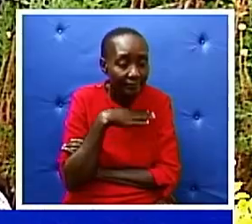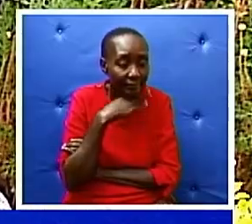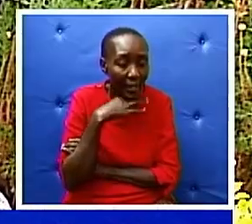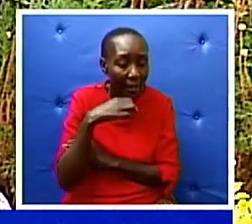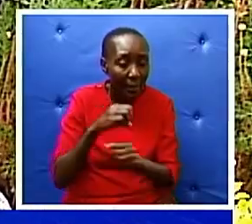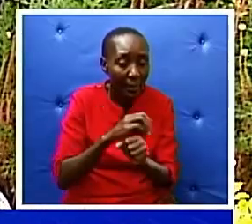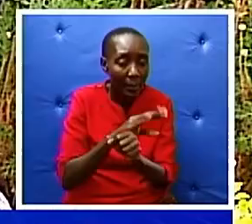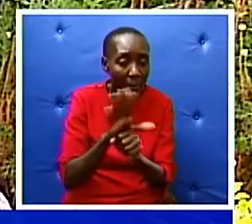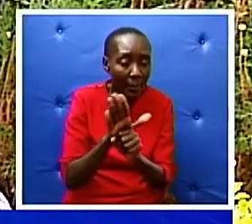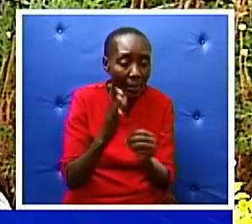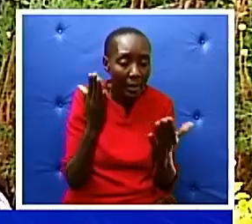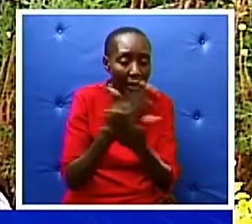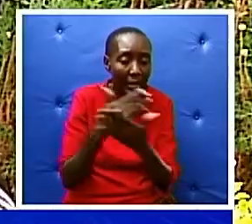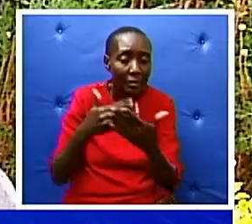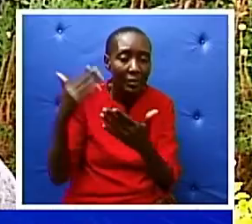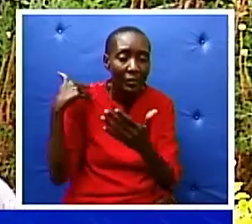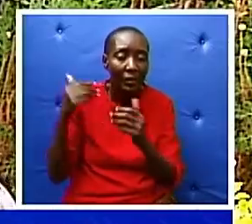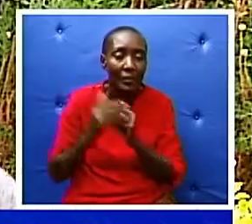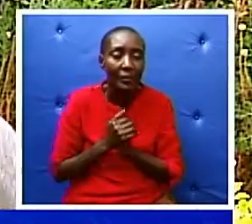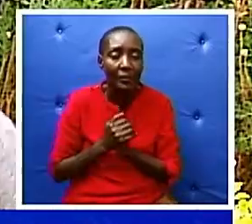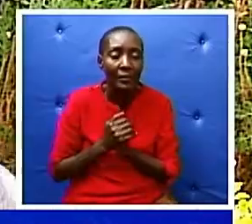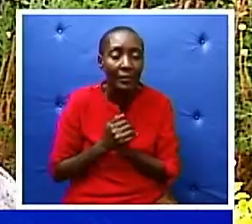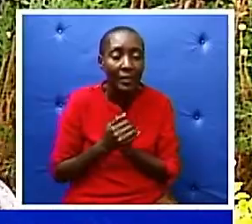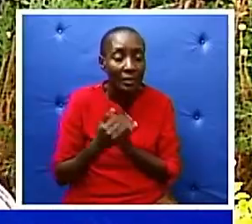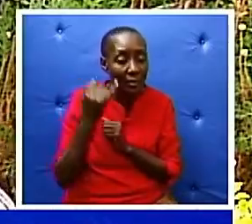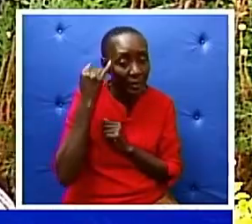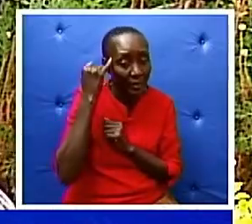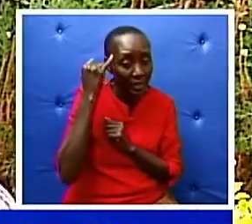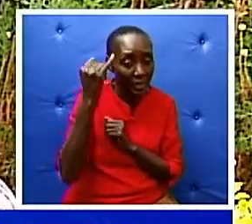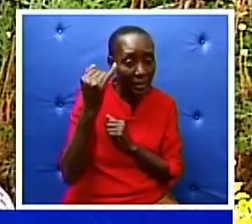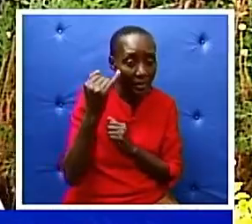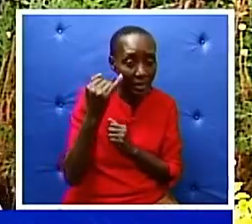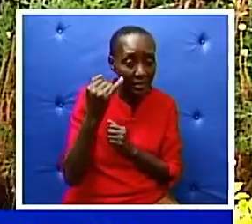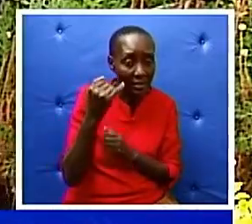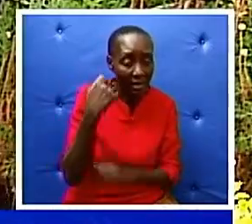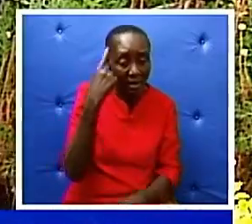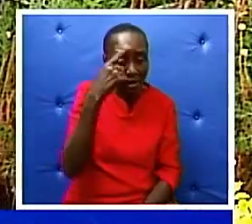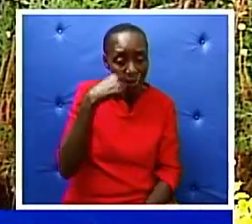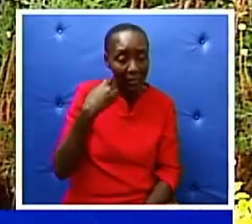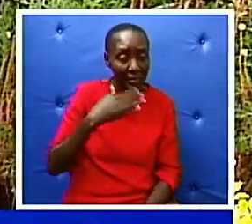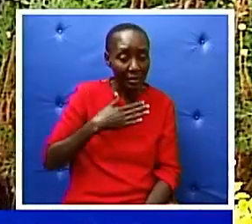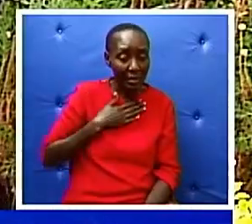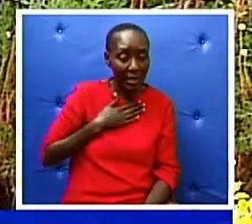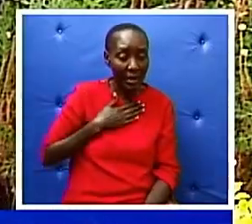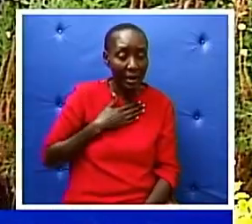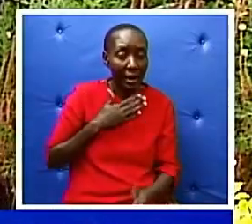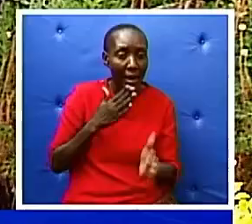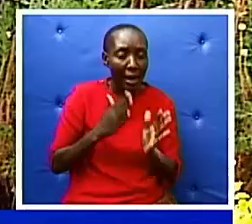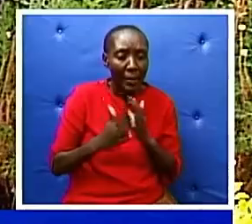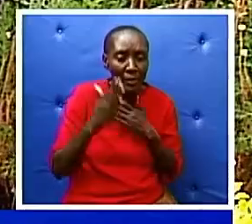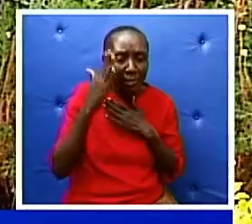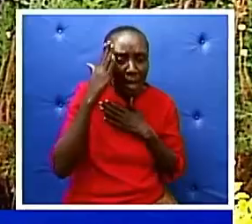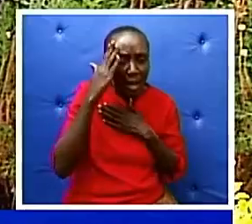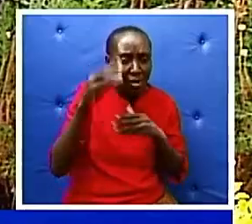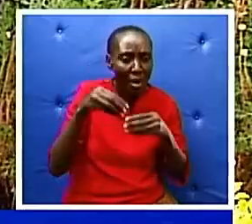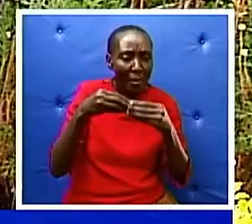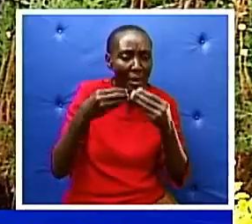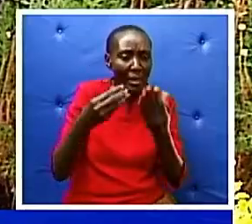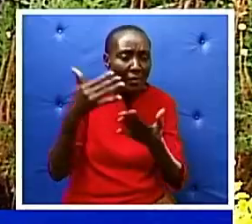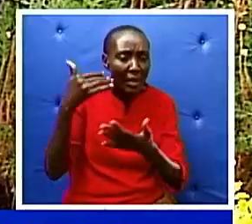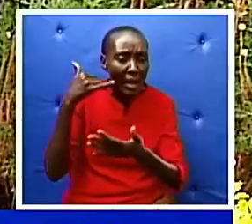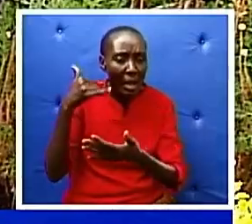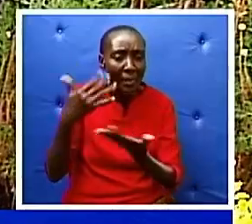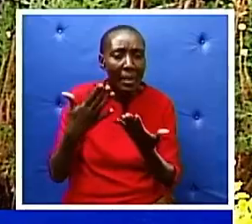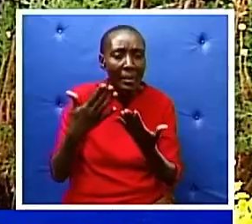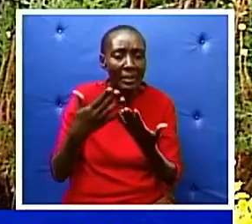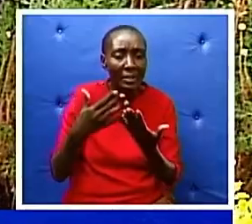night. Now you can imagine my face, mm-hmm. about a person. I'd even given someone the number to call because he's not picking my